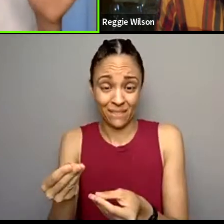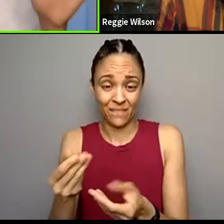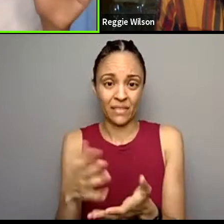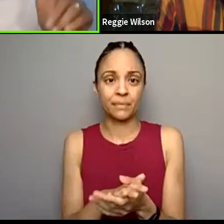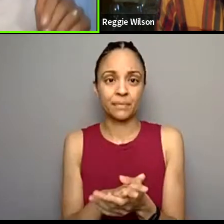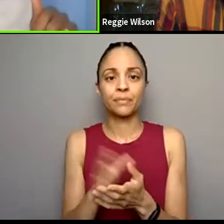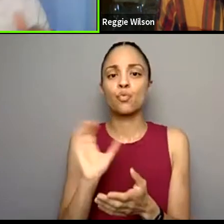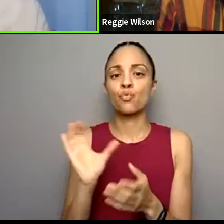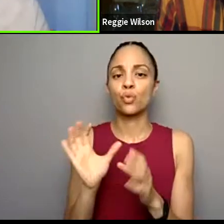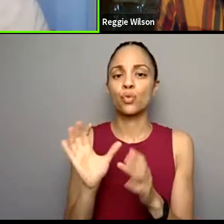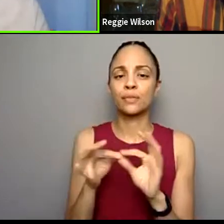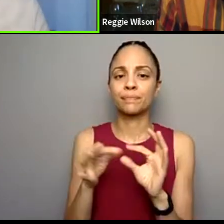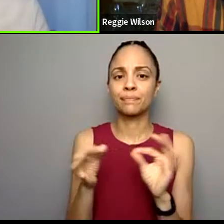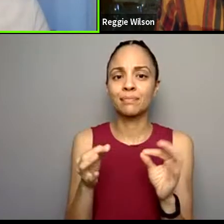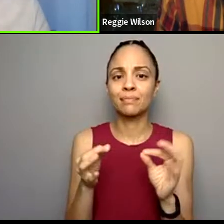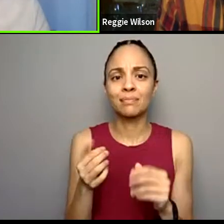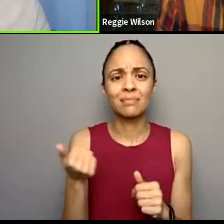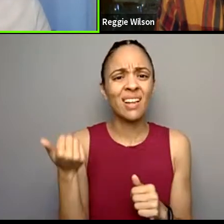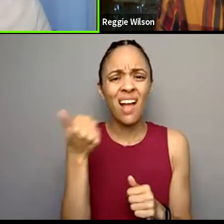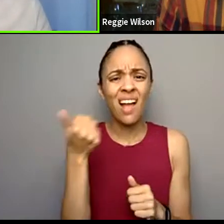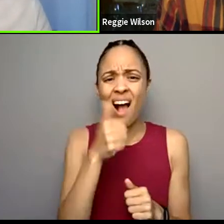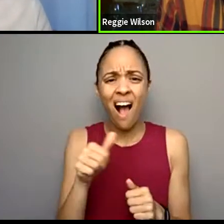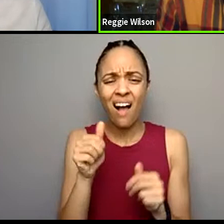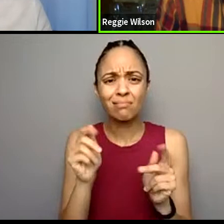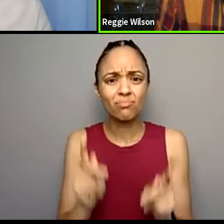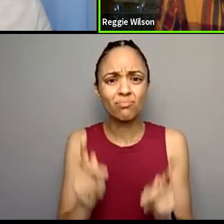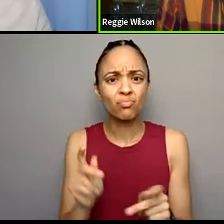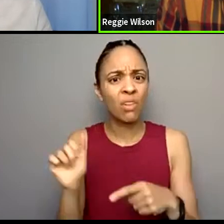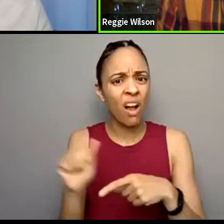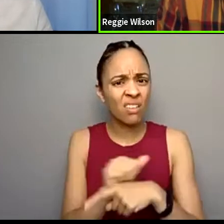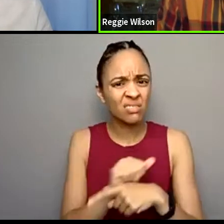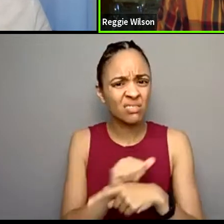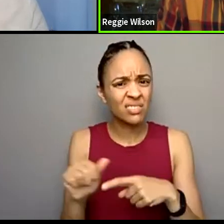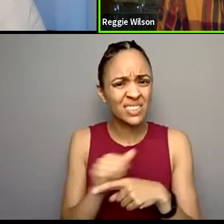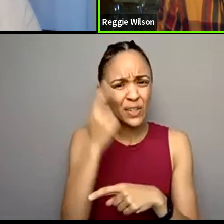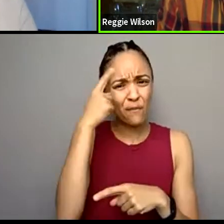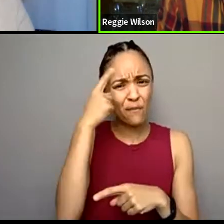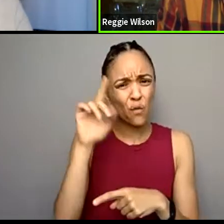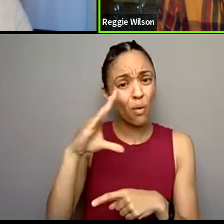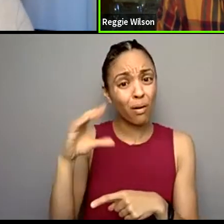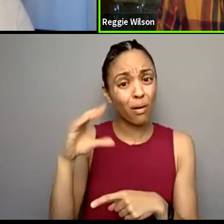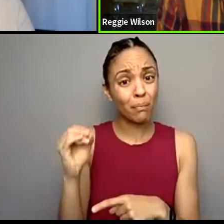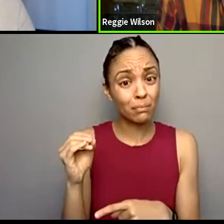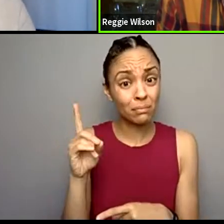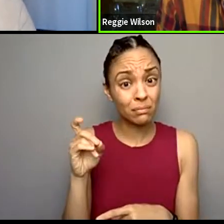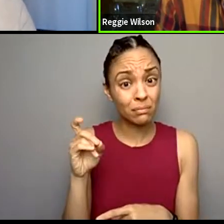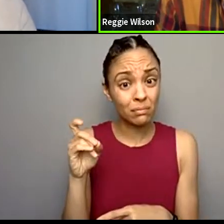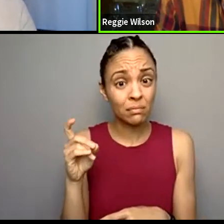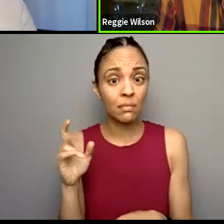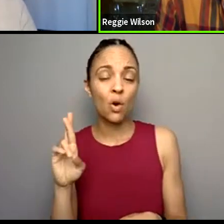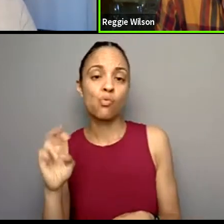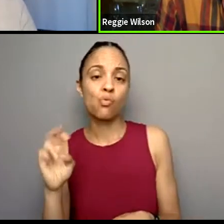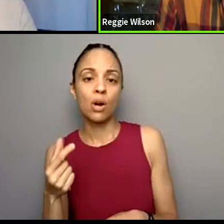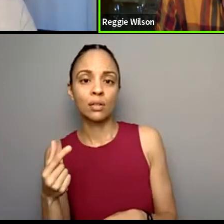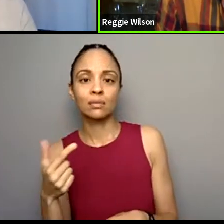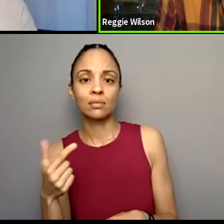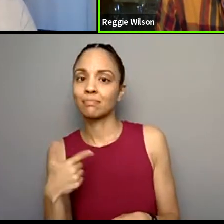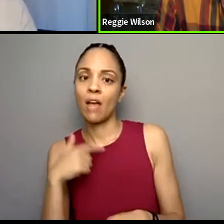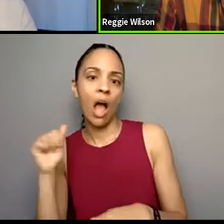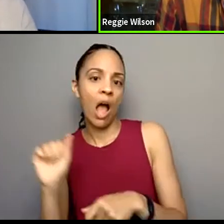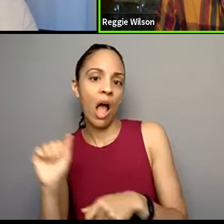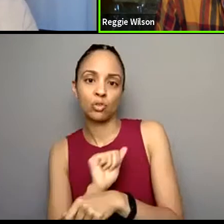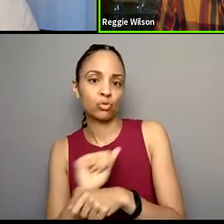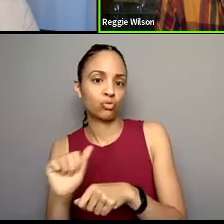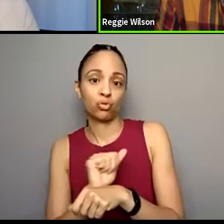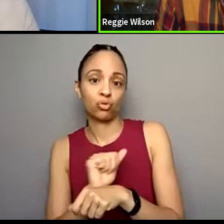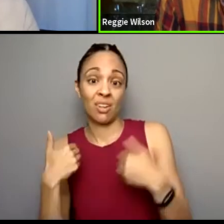in that word audition for the company? I don't have auditions. Right? I don't have auditions, and